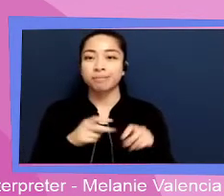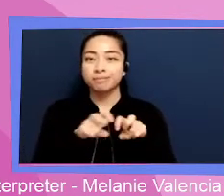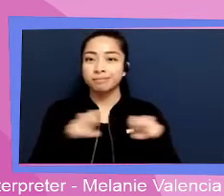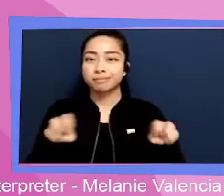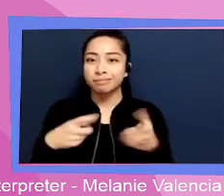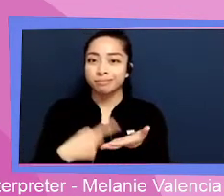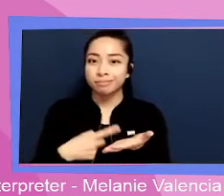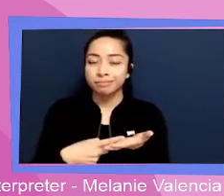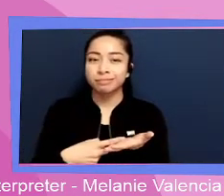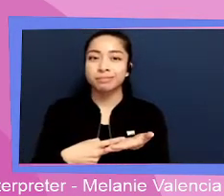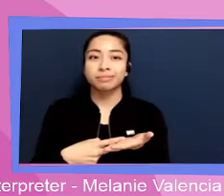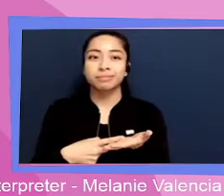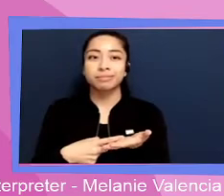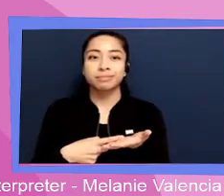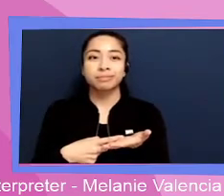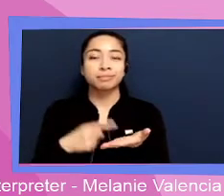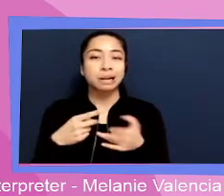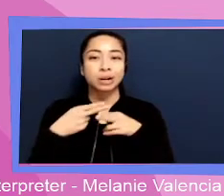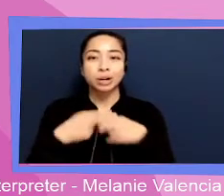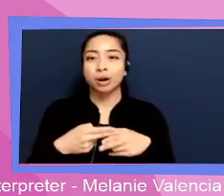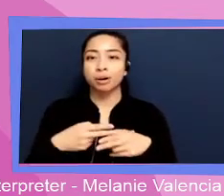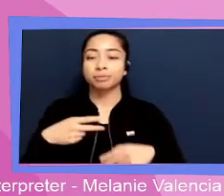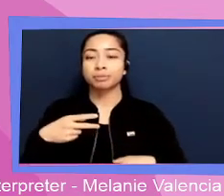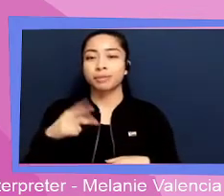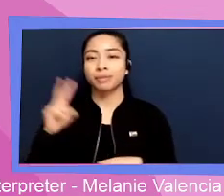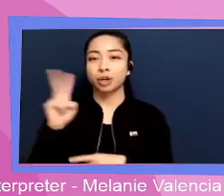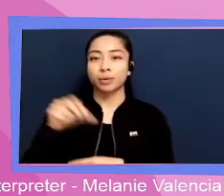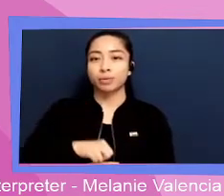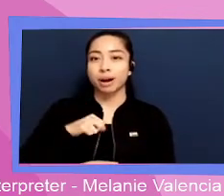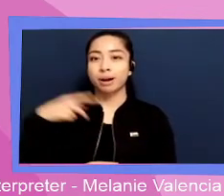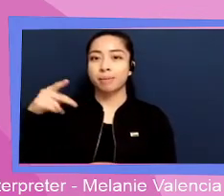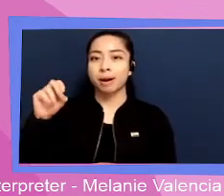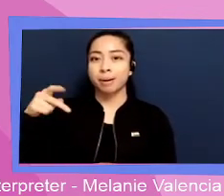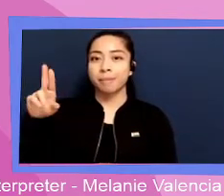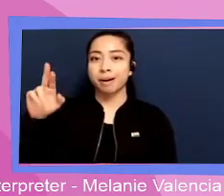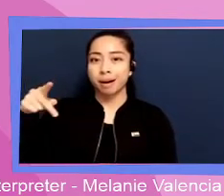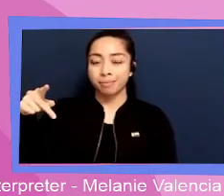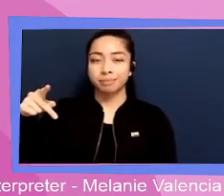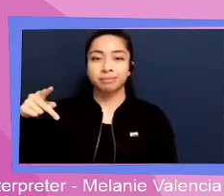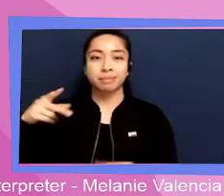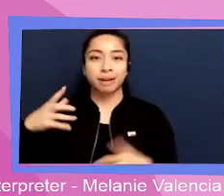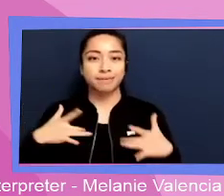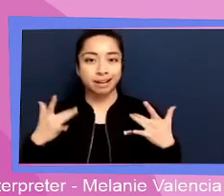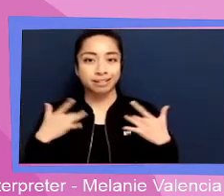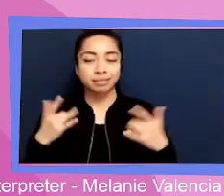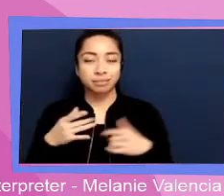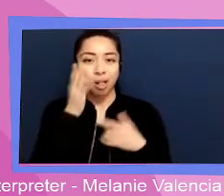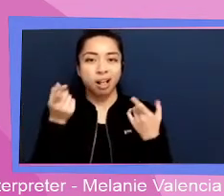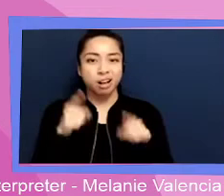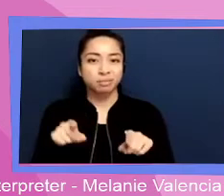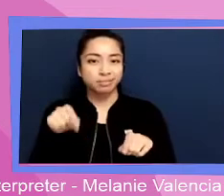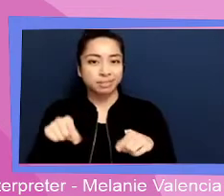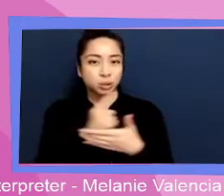Pride's pop-up Pride events, which are running all week. For more information, you can visit